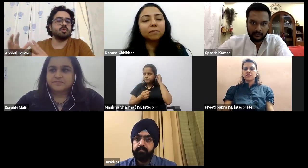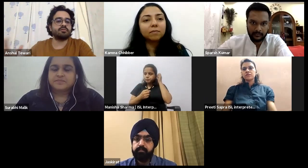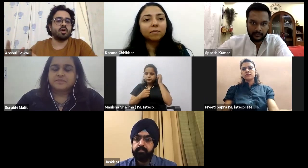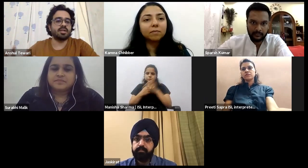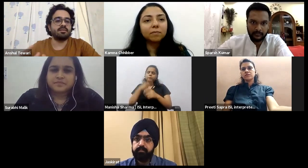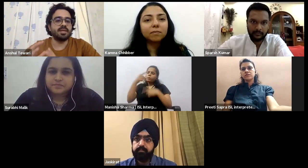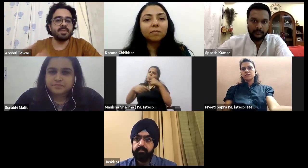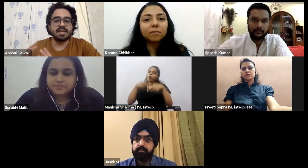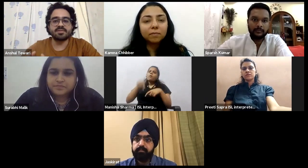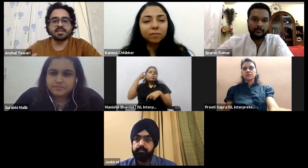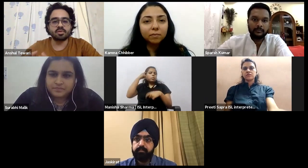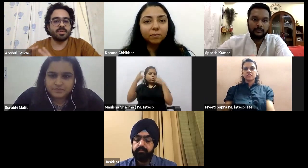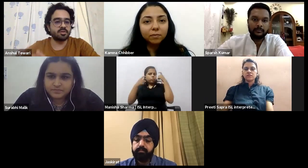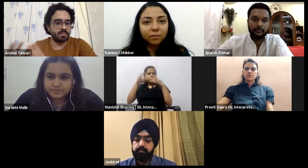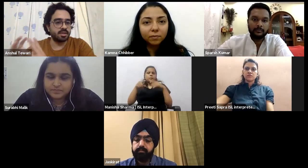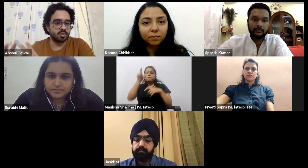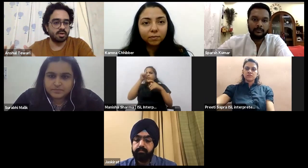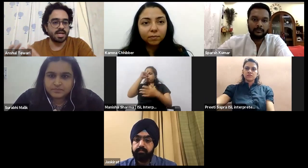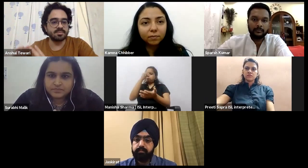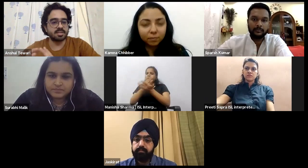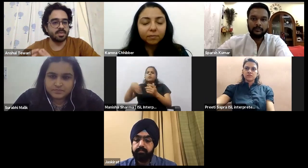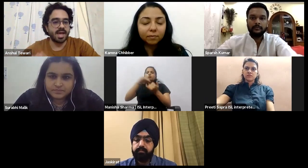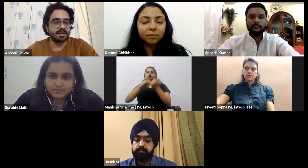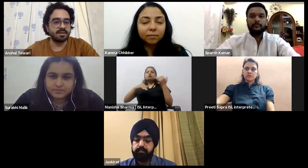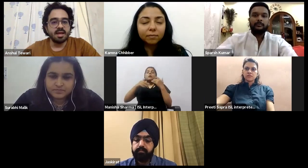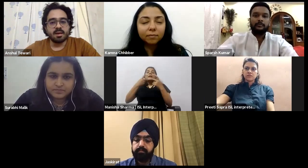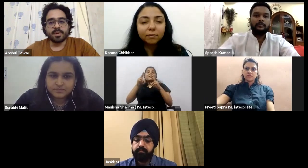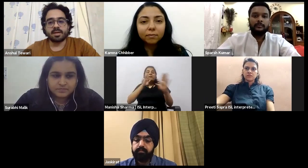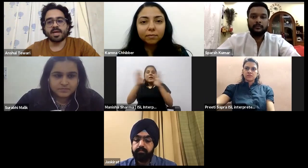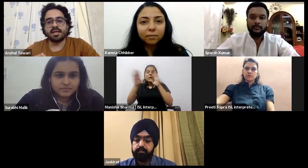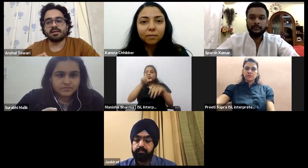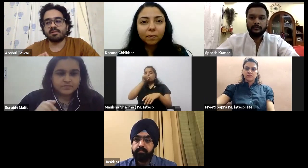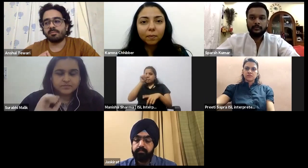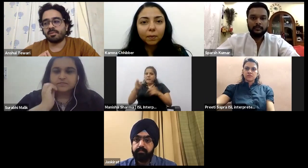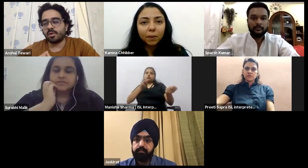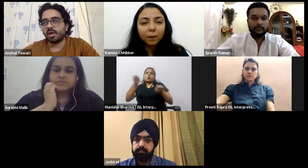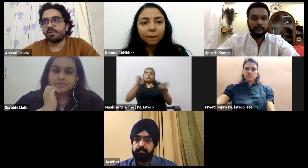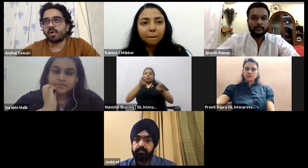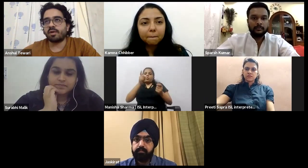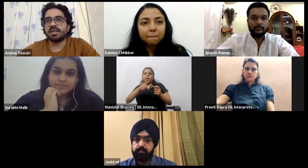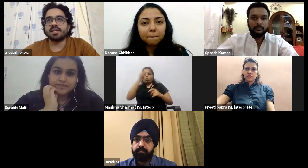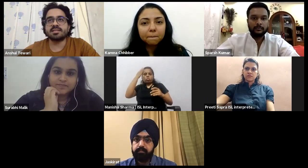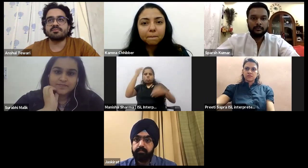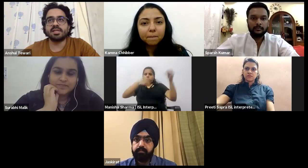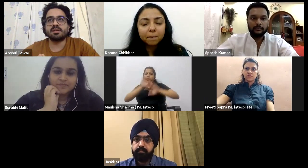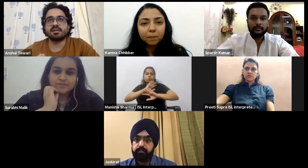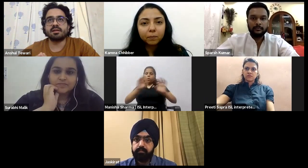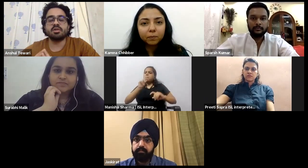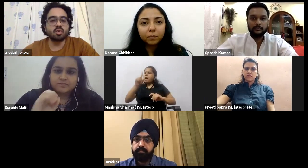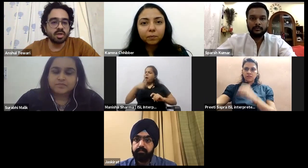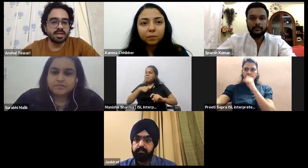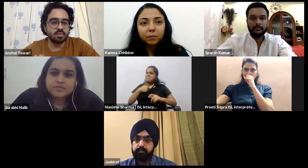obviously a school of thought that believes that social media should be controlled as much as we can. But what I wonder is